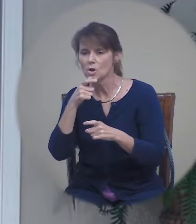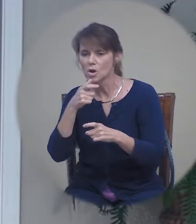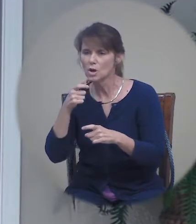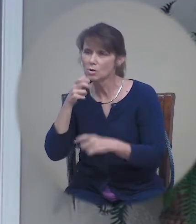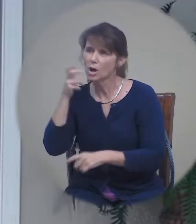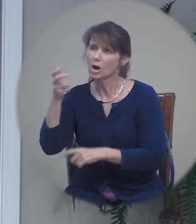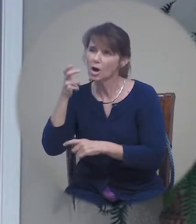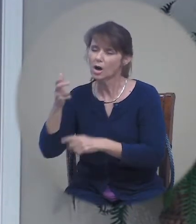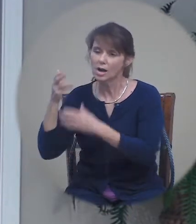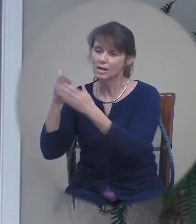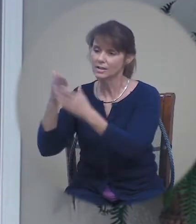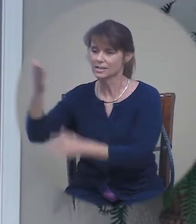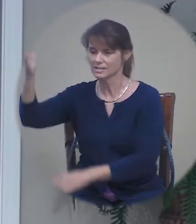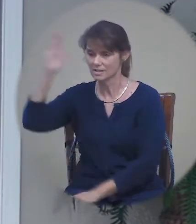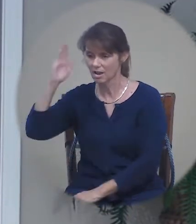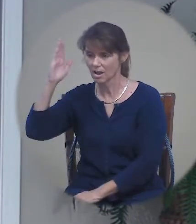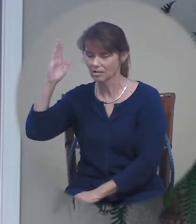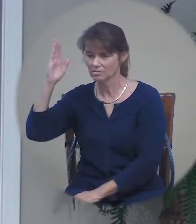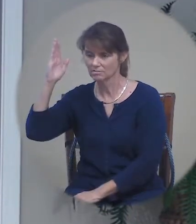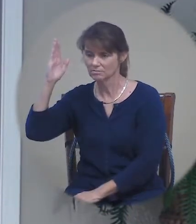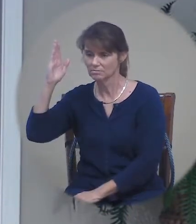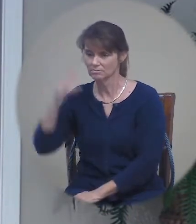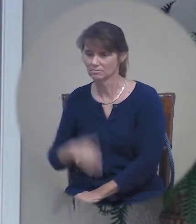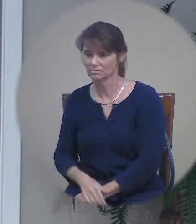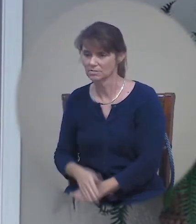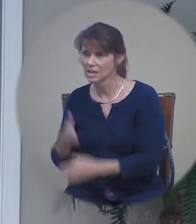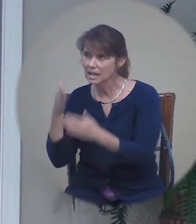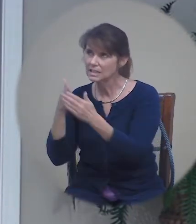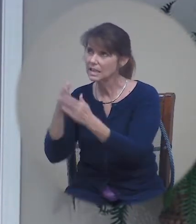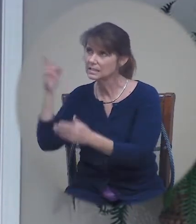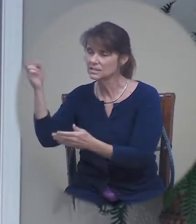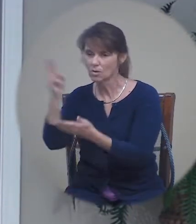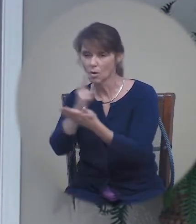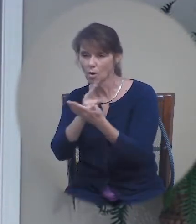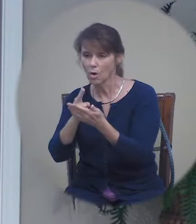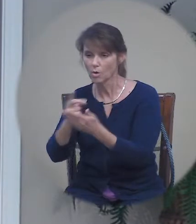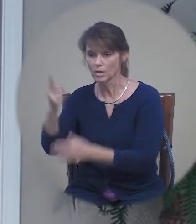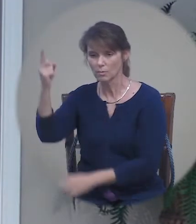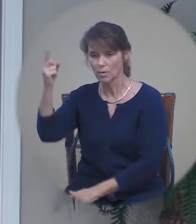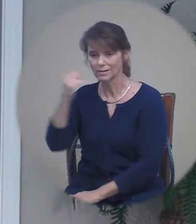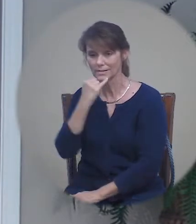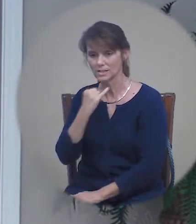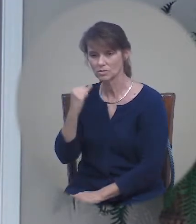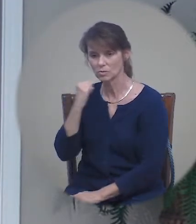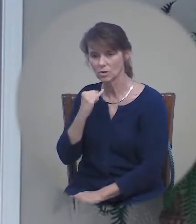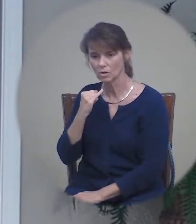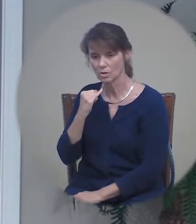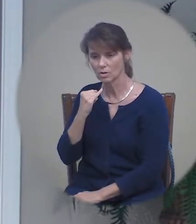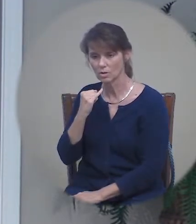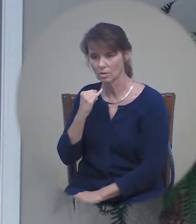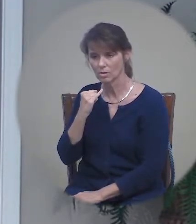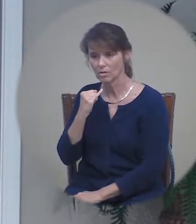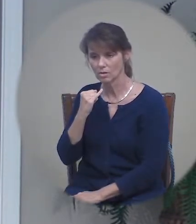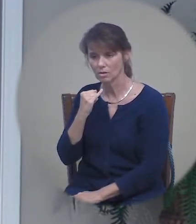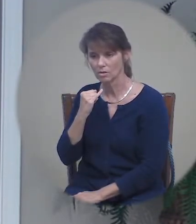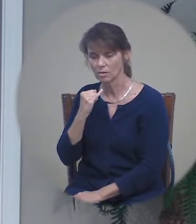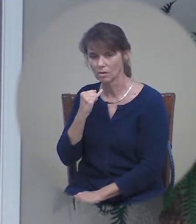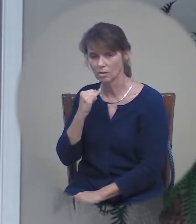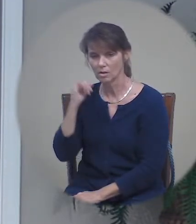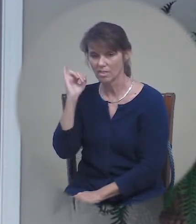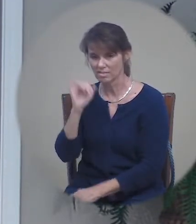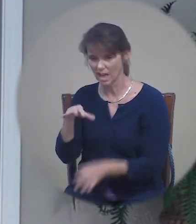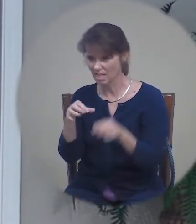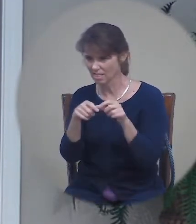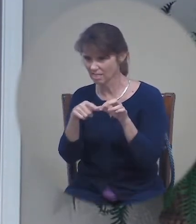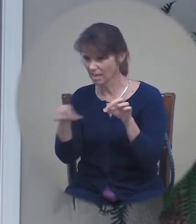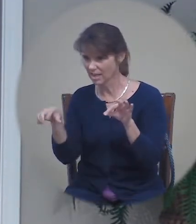and haughtily lifted up your eyes? Against the Holy One of Israel." I want you to understand the language that